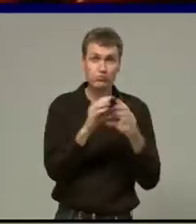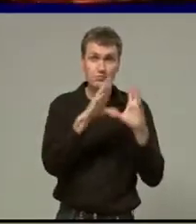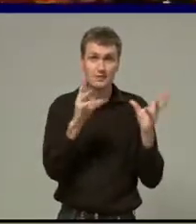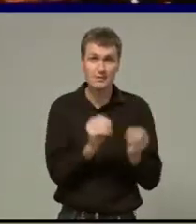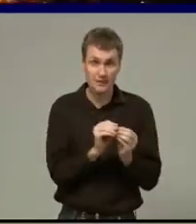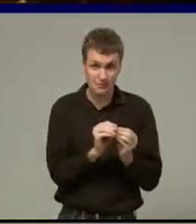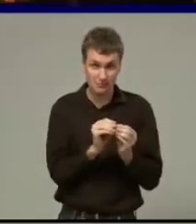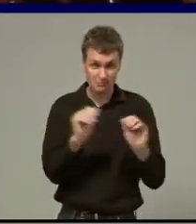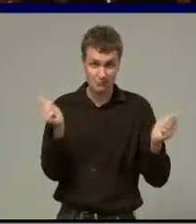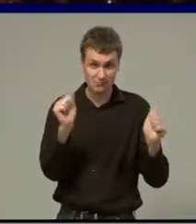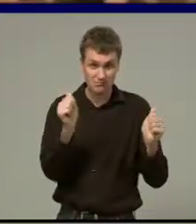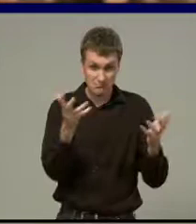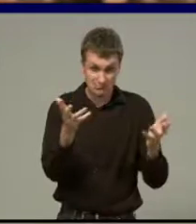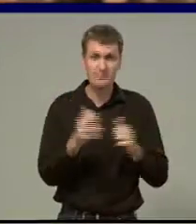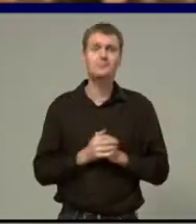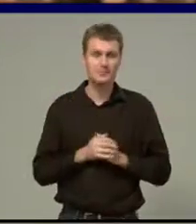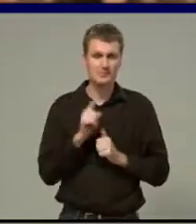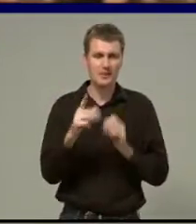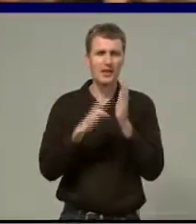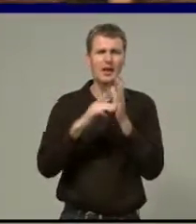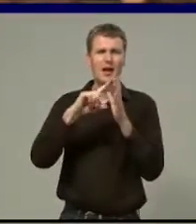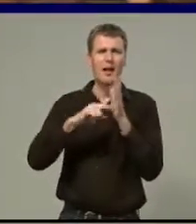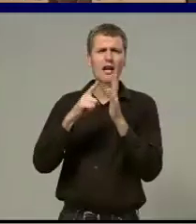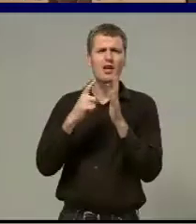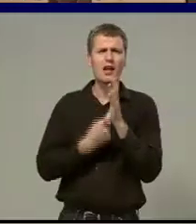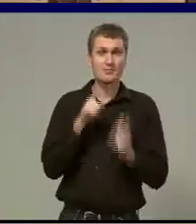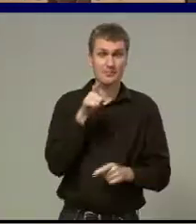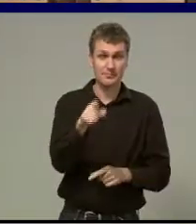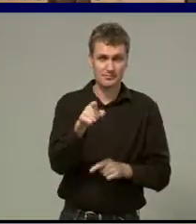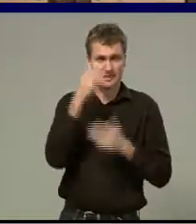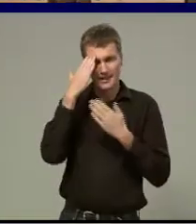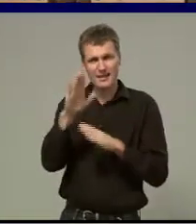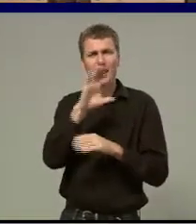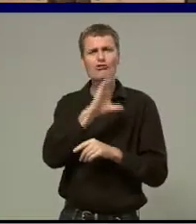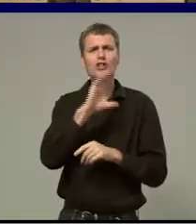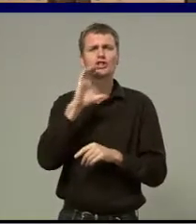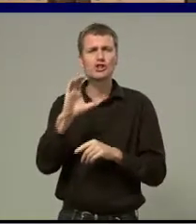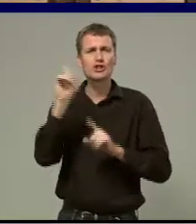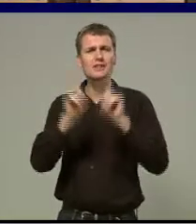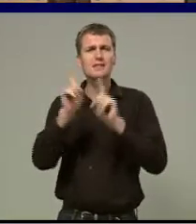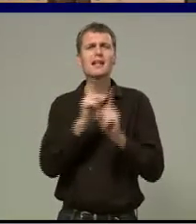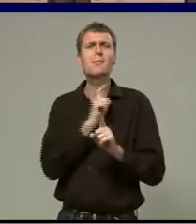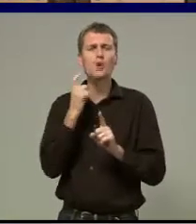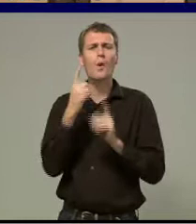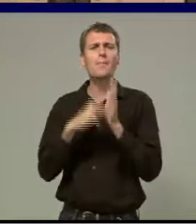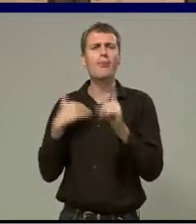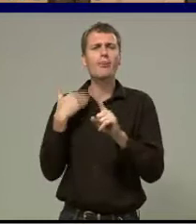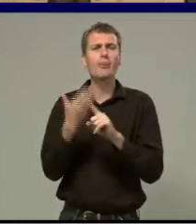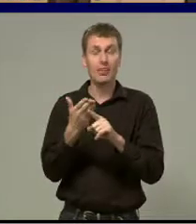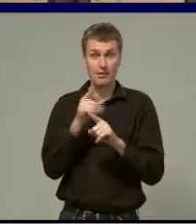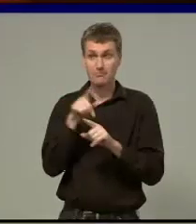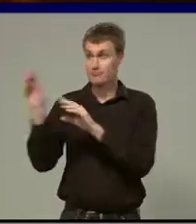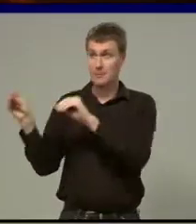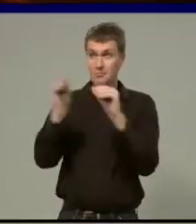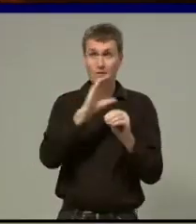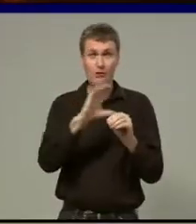have been claiming? Major has been staying at the Christchurch City Mission for the last month. He moved to Christchurch with the hope of finding a job